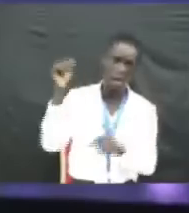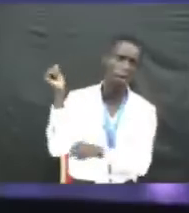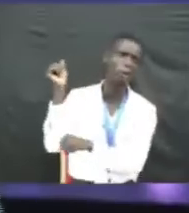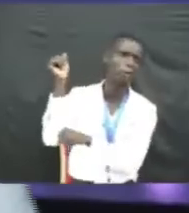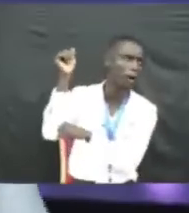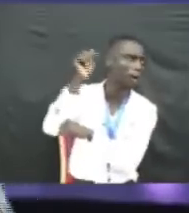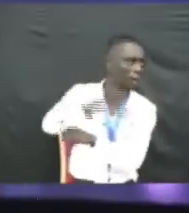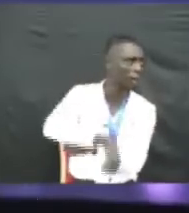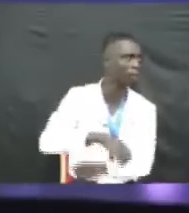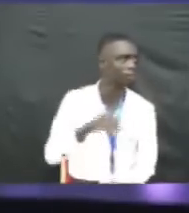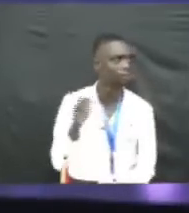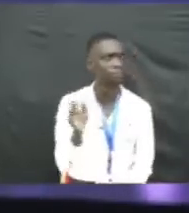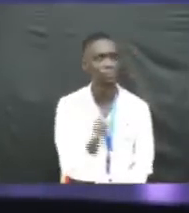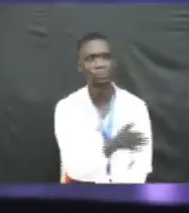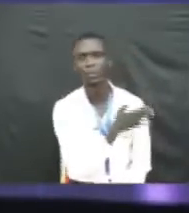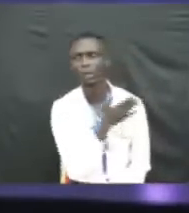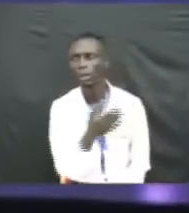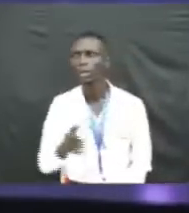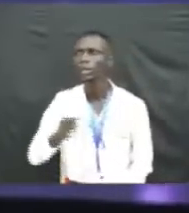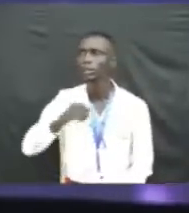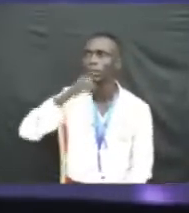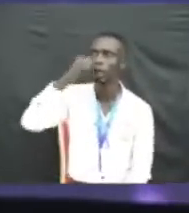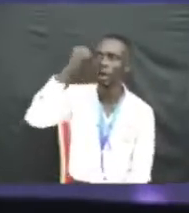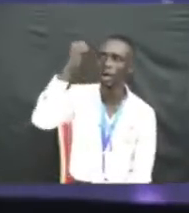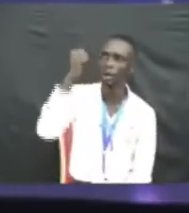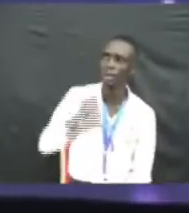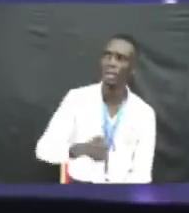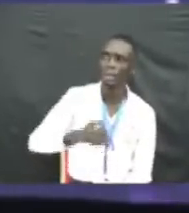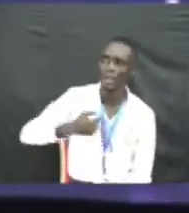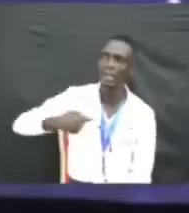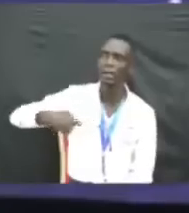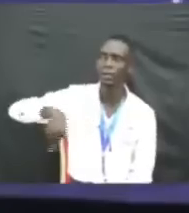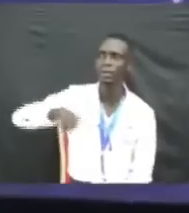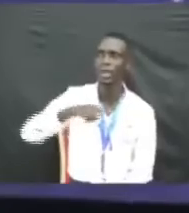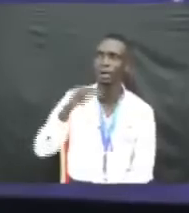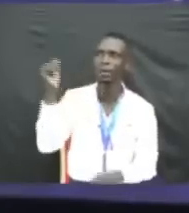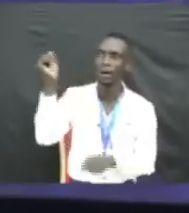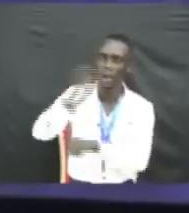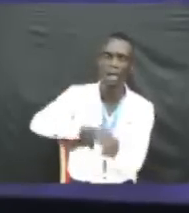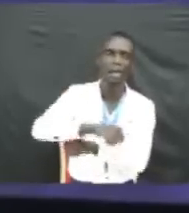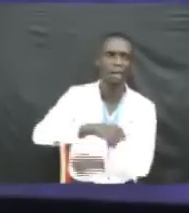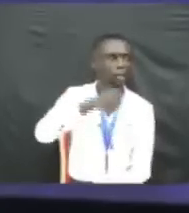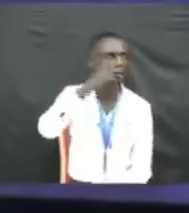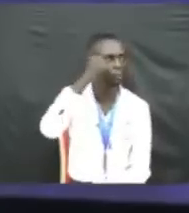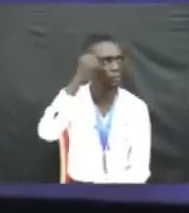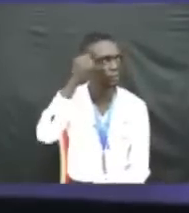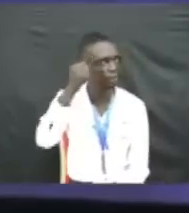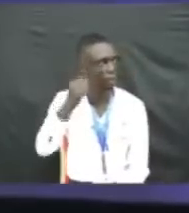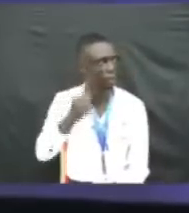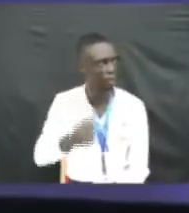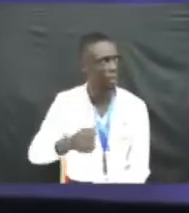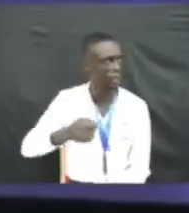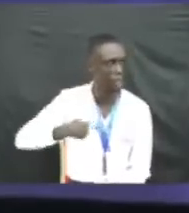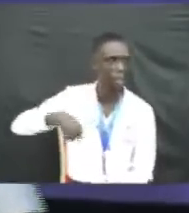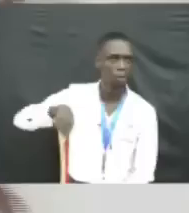Surely surely surely we shall surely